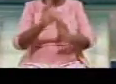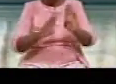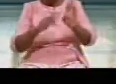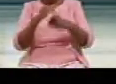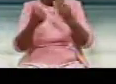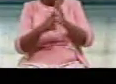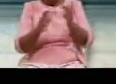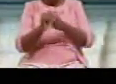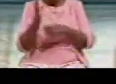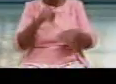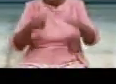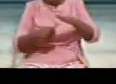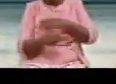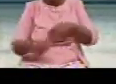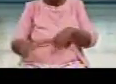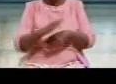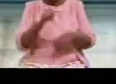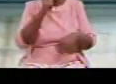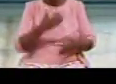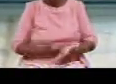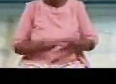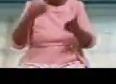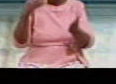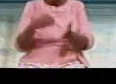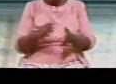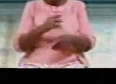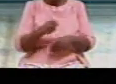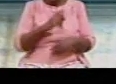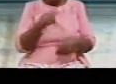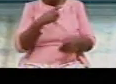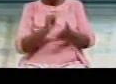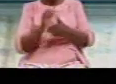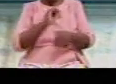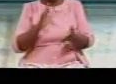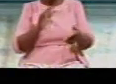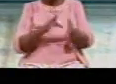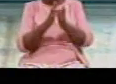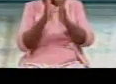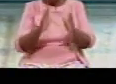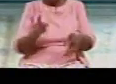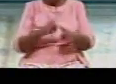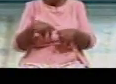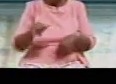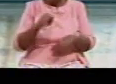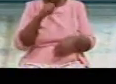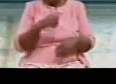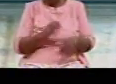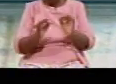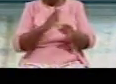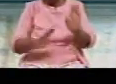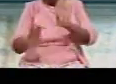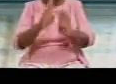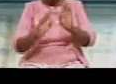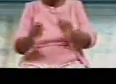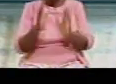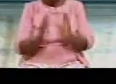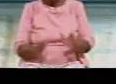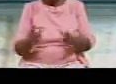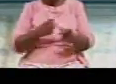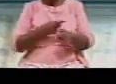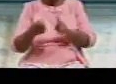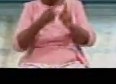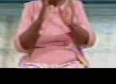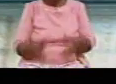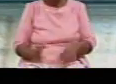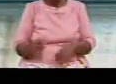are not born again. They may claim to be Christians. If they are tormentors, they are not children of God. Mentor